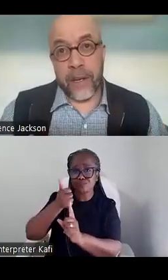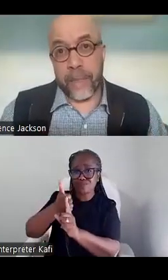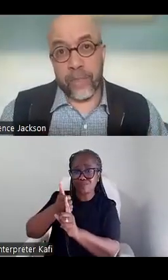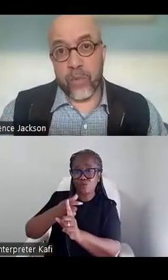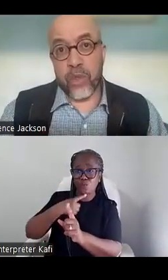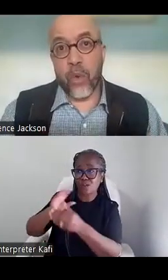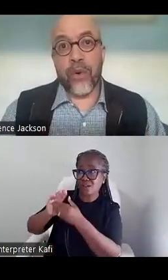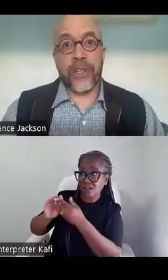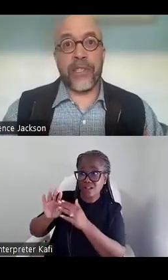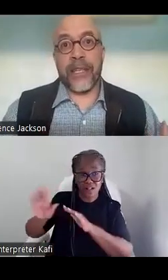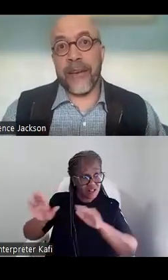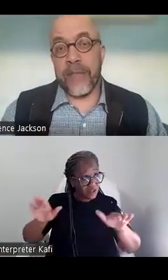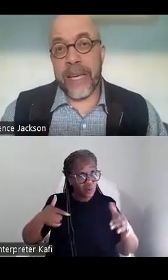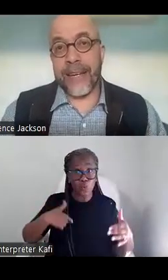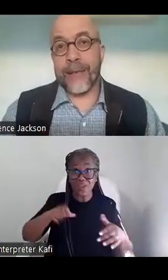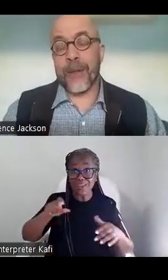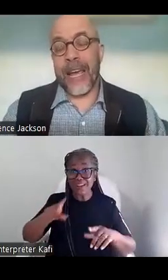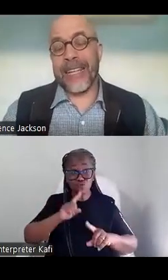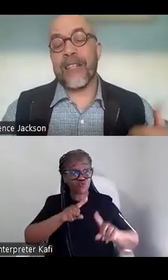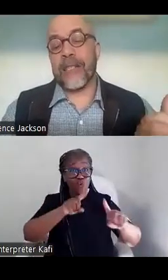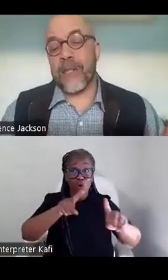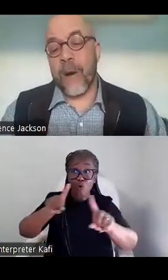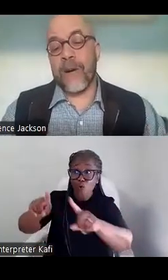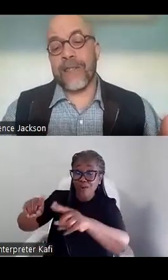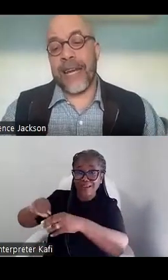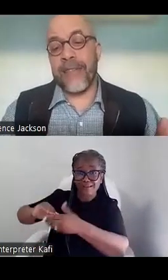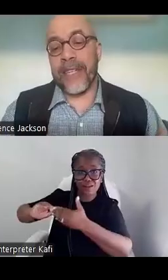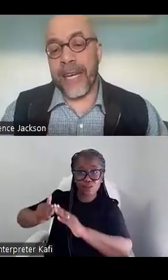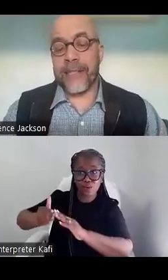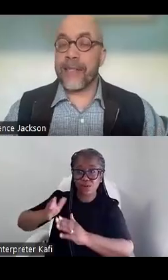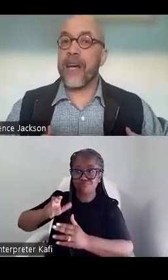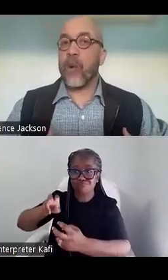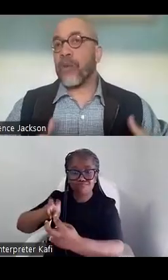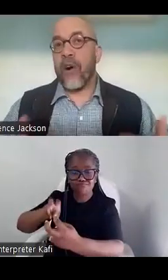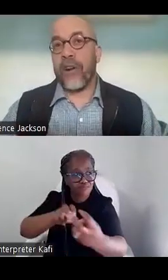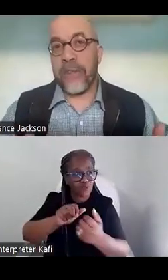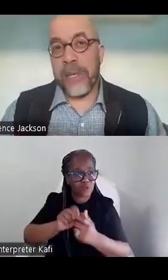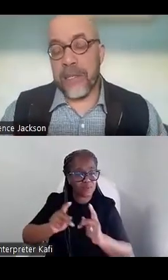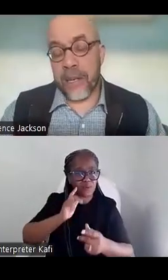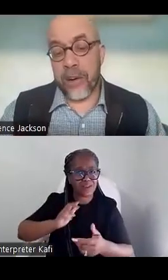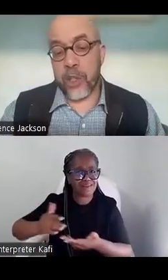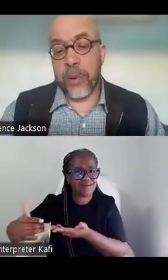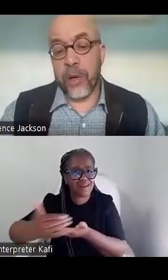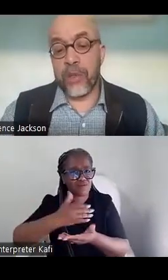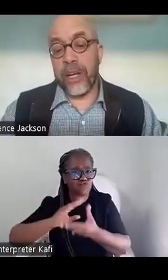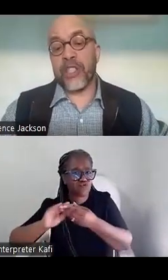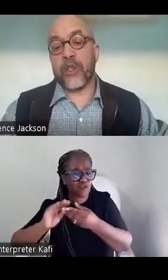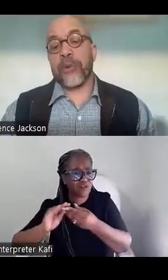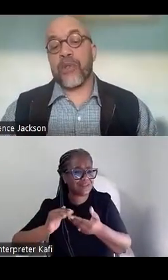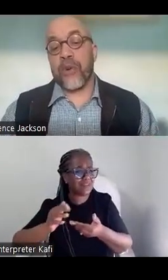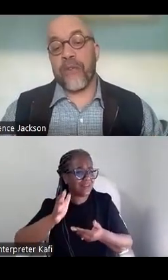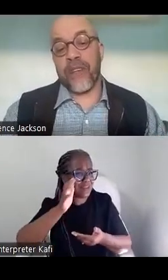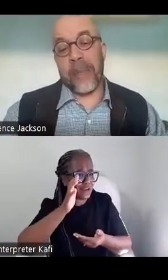the stories and the tales and the songs and the dances with all of the means at our disposal, and